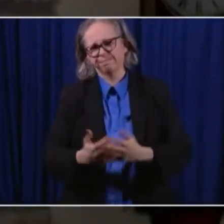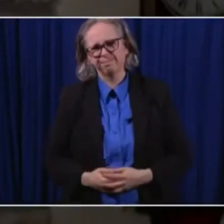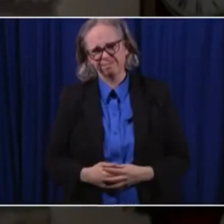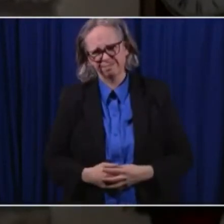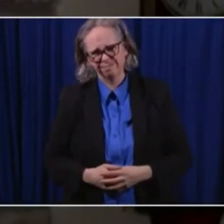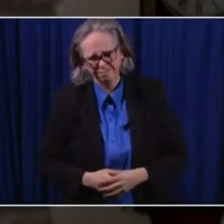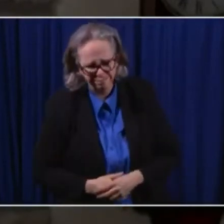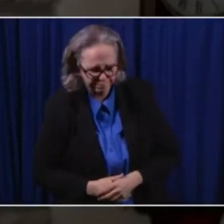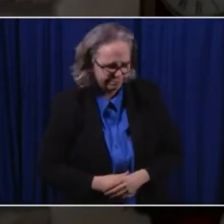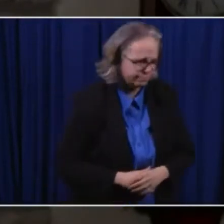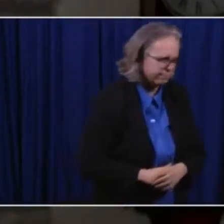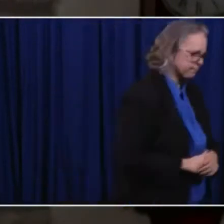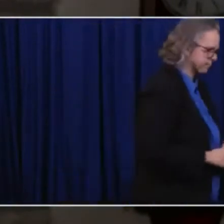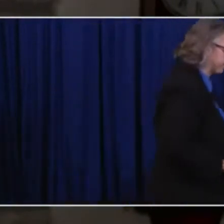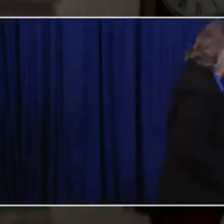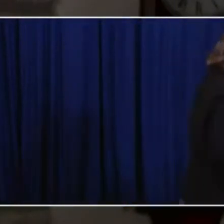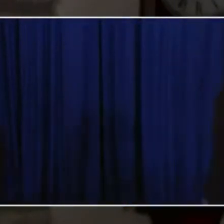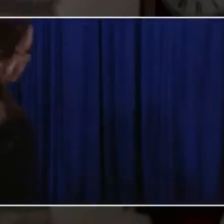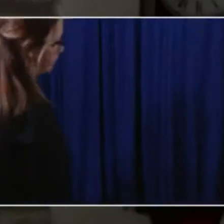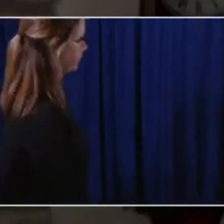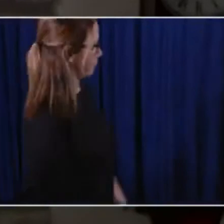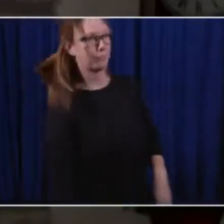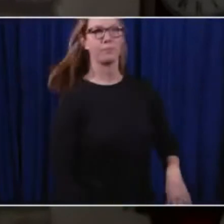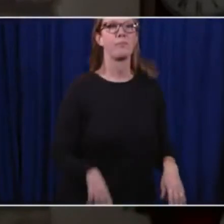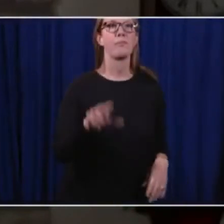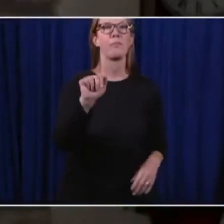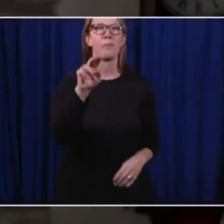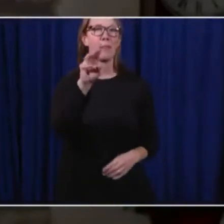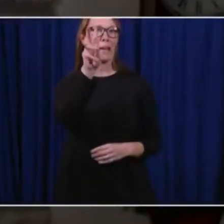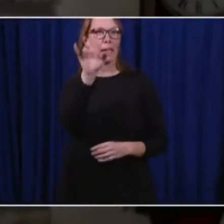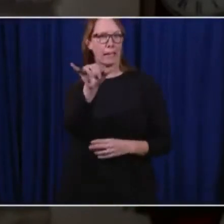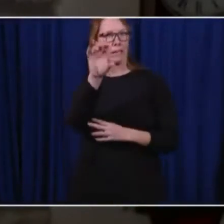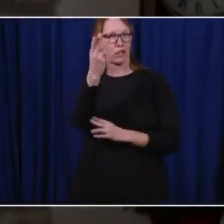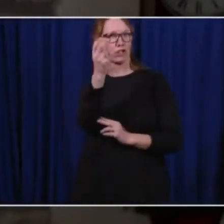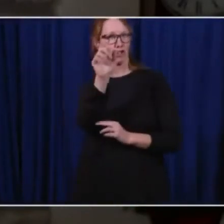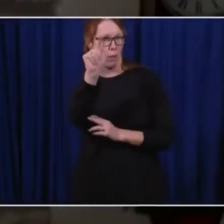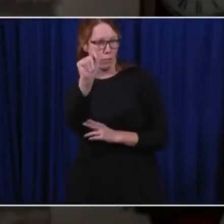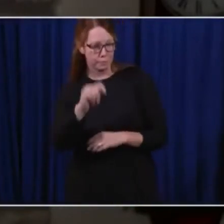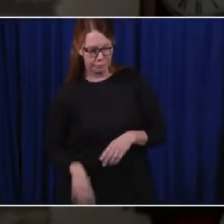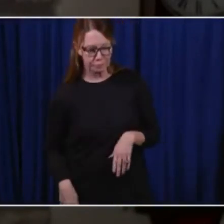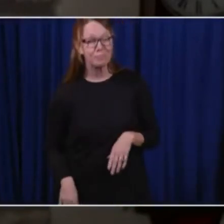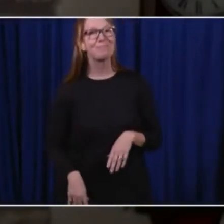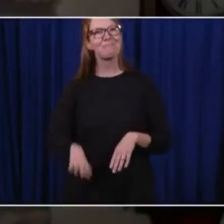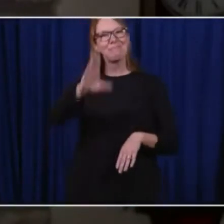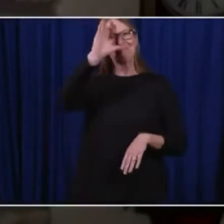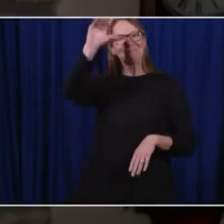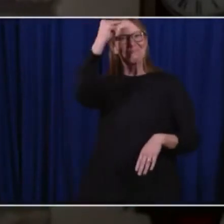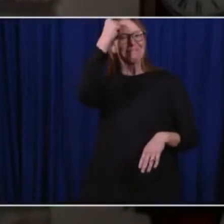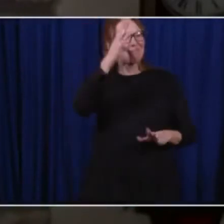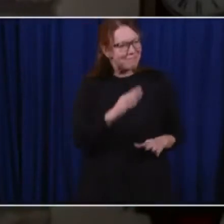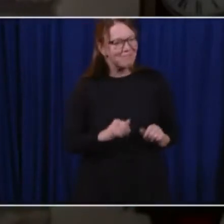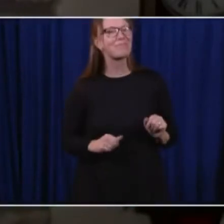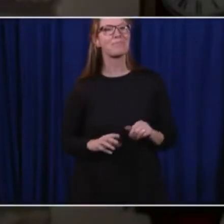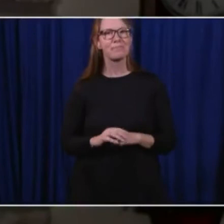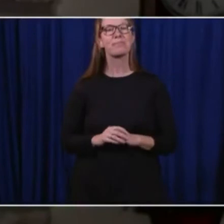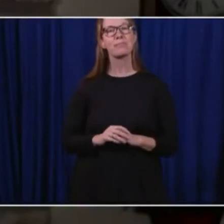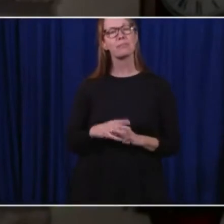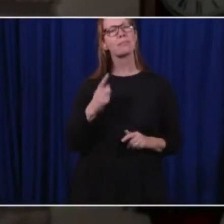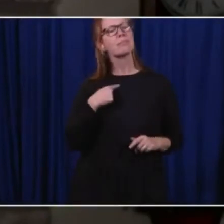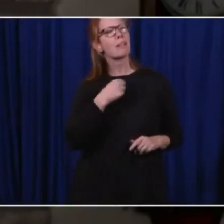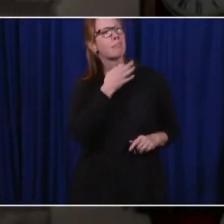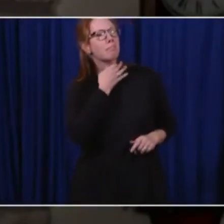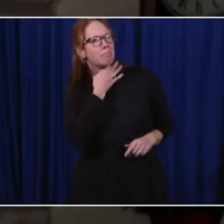Next question is from Andy Chow at Ohio Public Radio and Television. Hi, Governor. I'm wondering